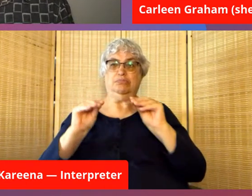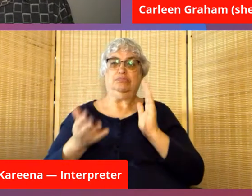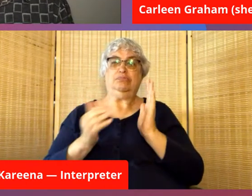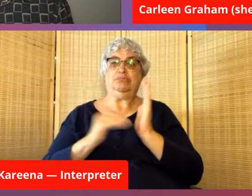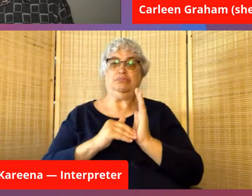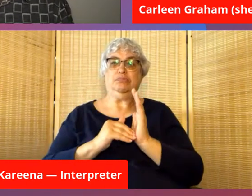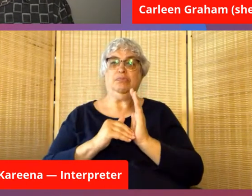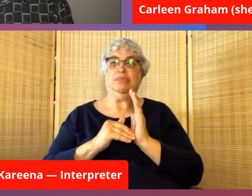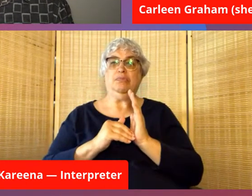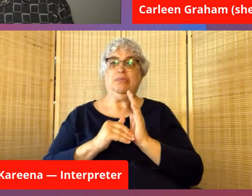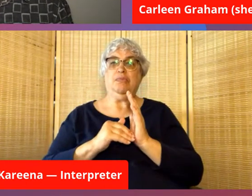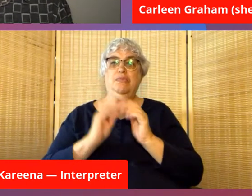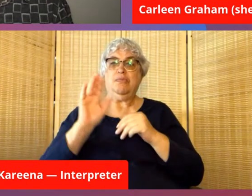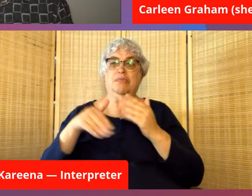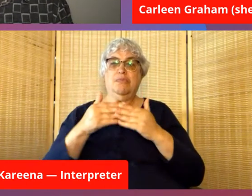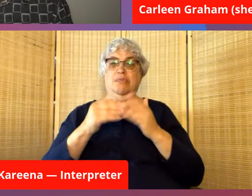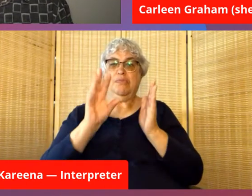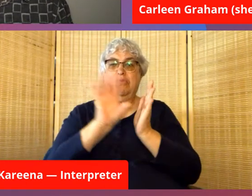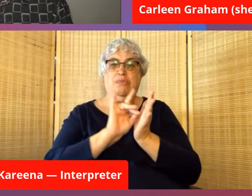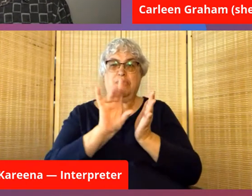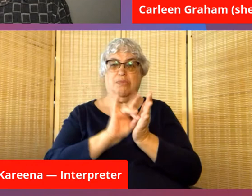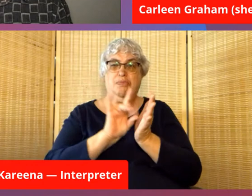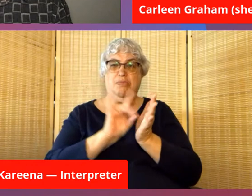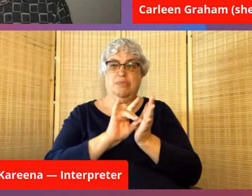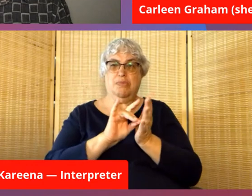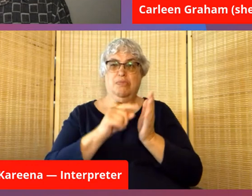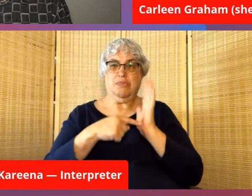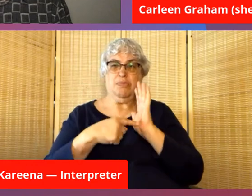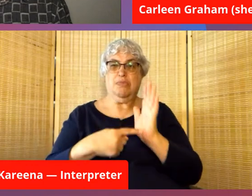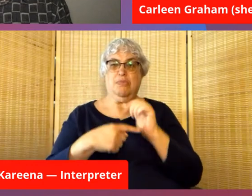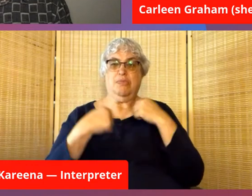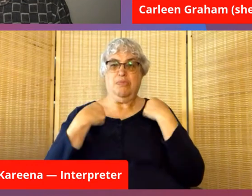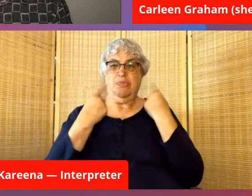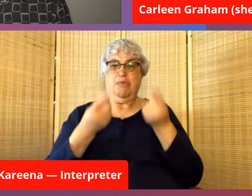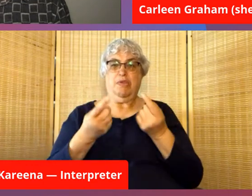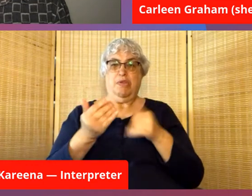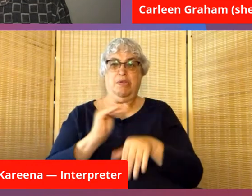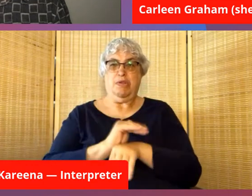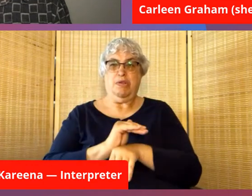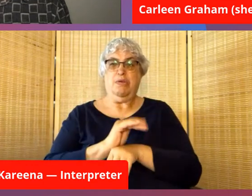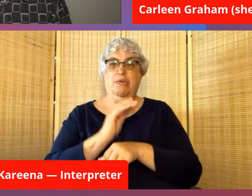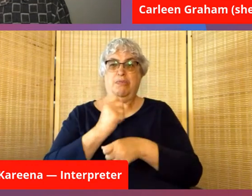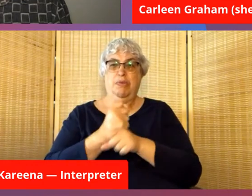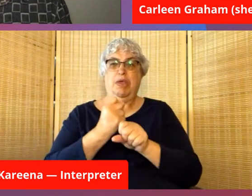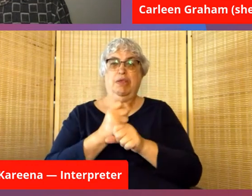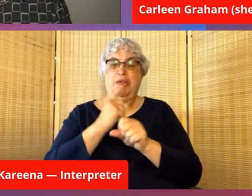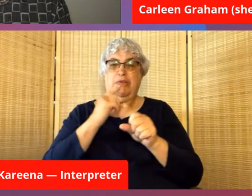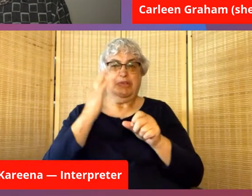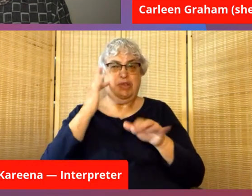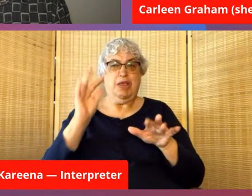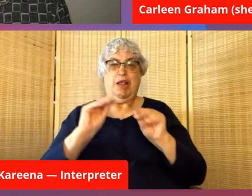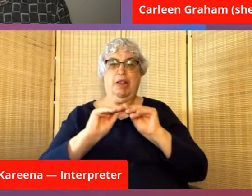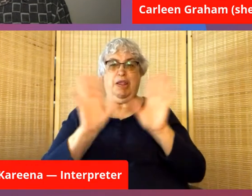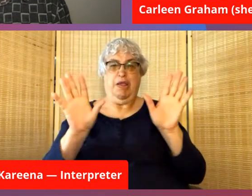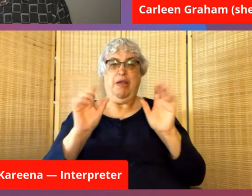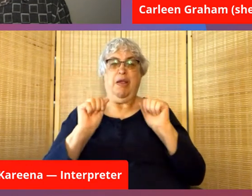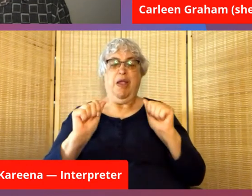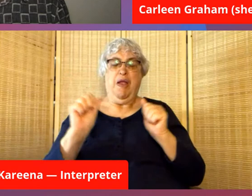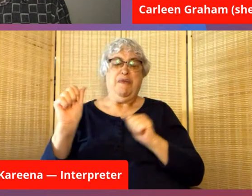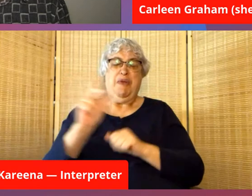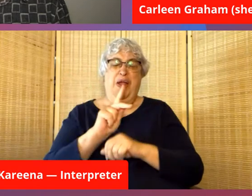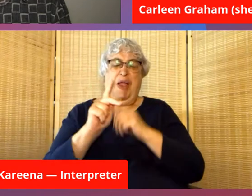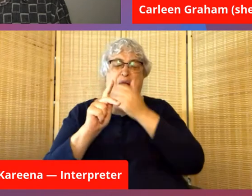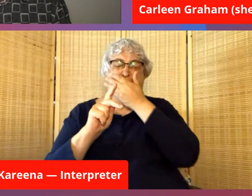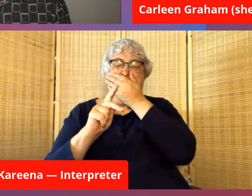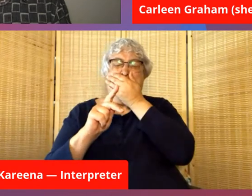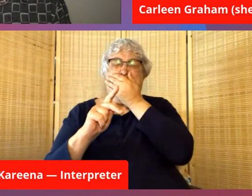make sure that all of the recordings that have been shown so far tonight, we'll make sure they're sound and clear so you can go back in